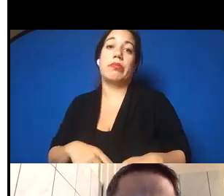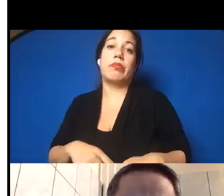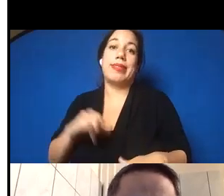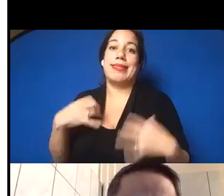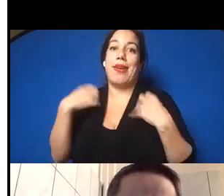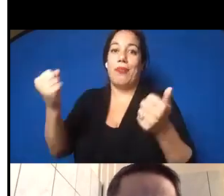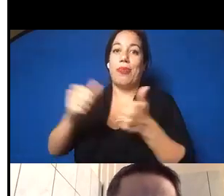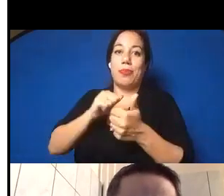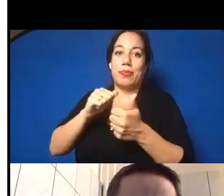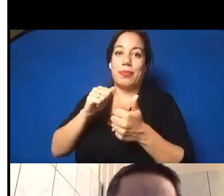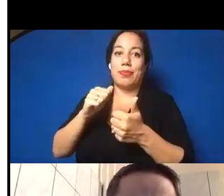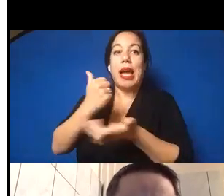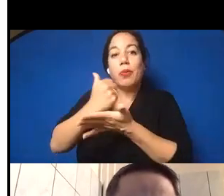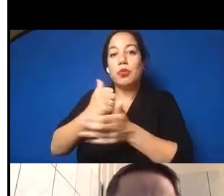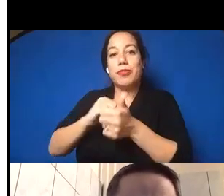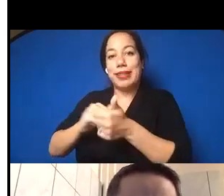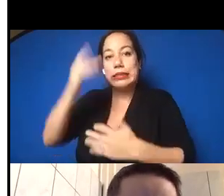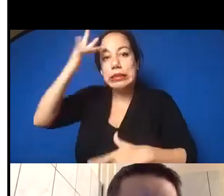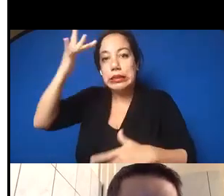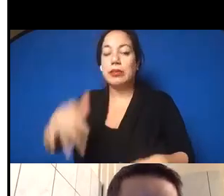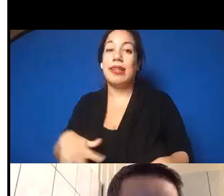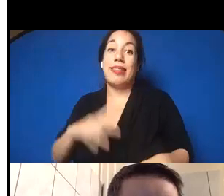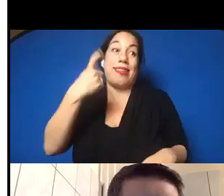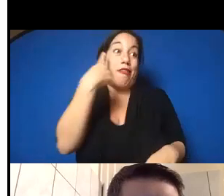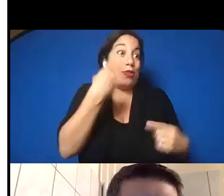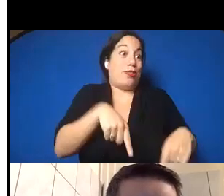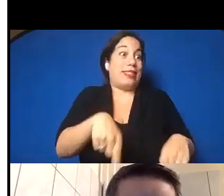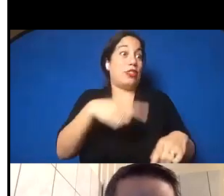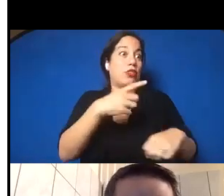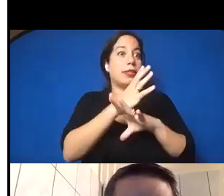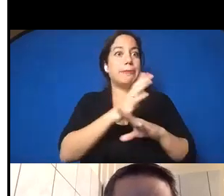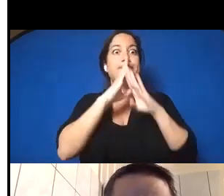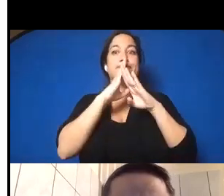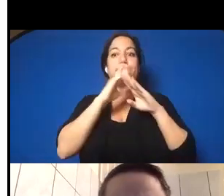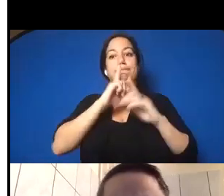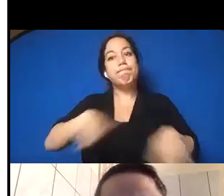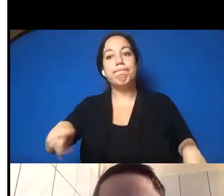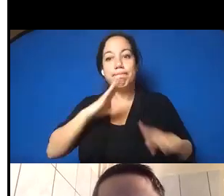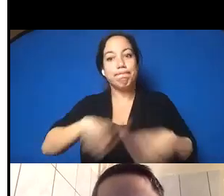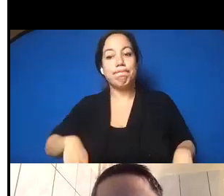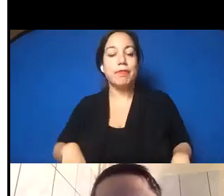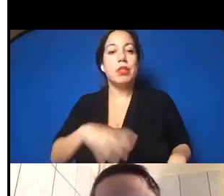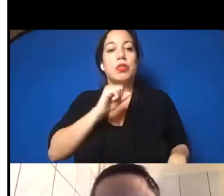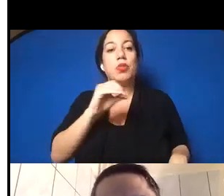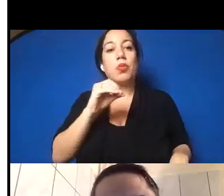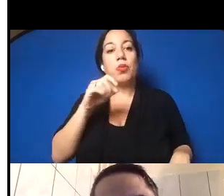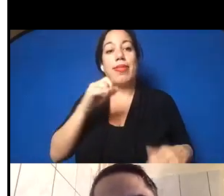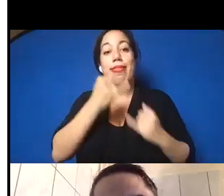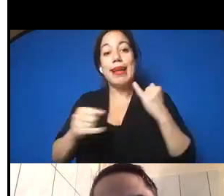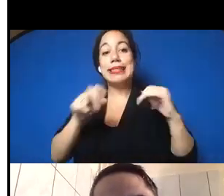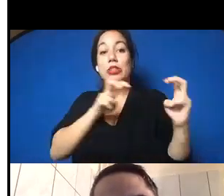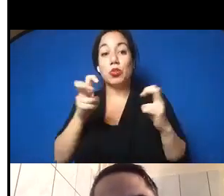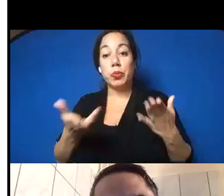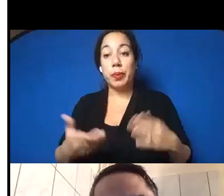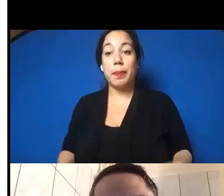preventive measure, and the government, even in this crisis, is being silent to that. And the last issue is that